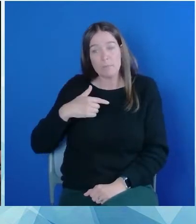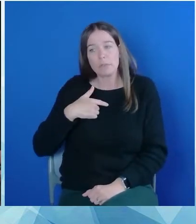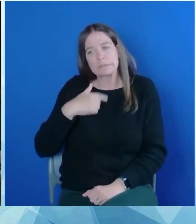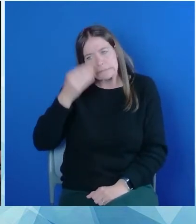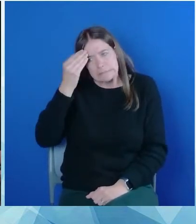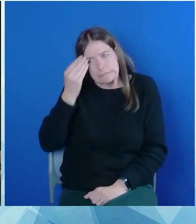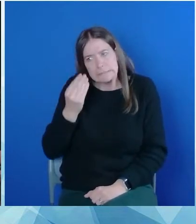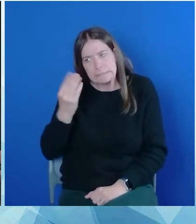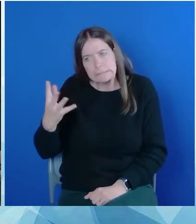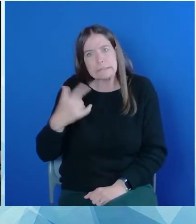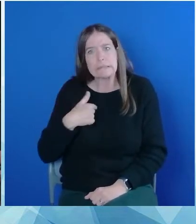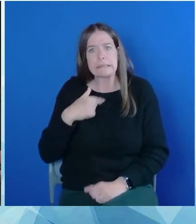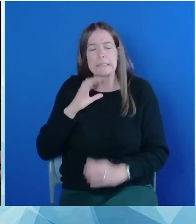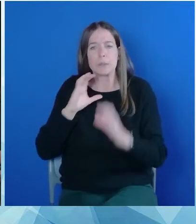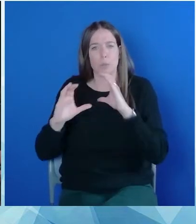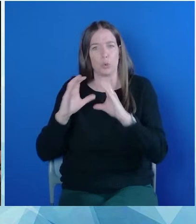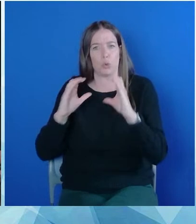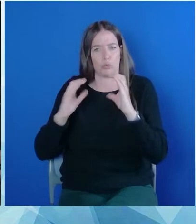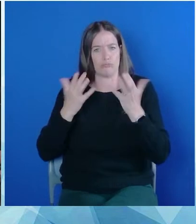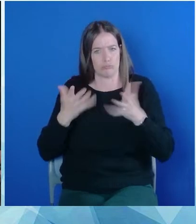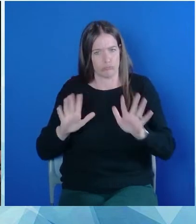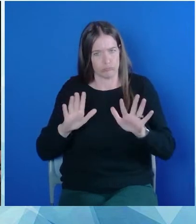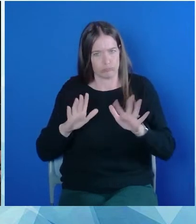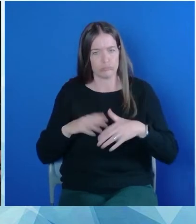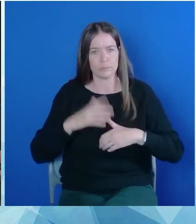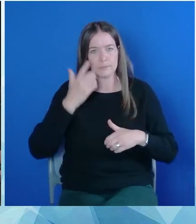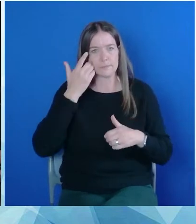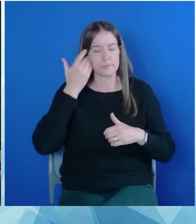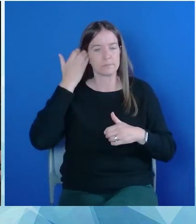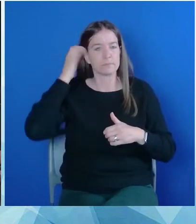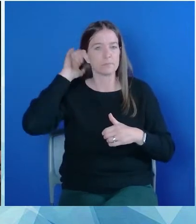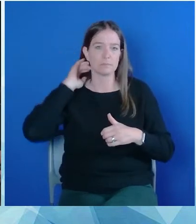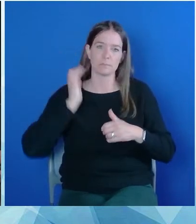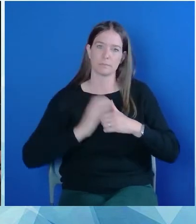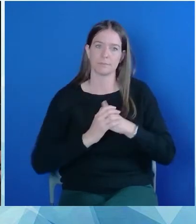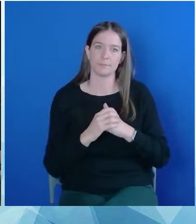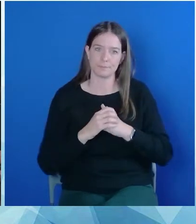After that, again, after full consideration,